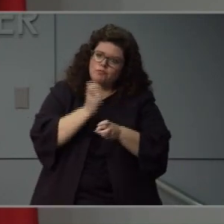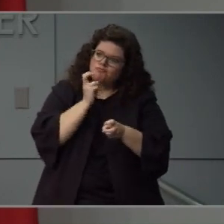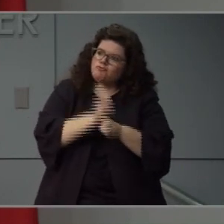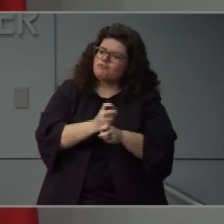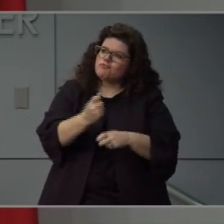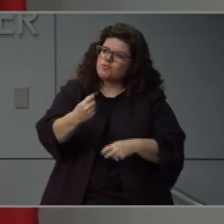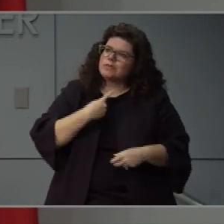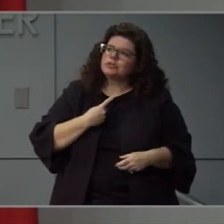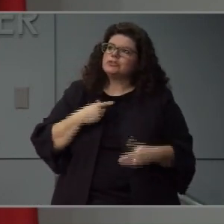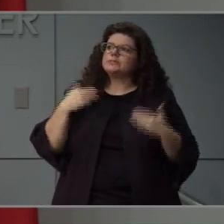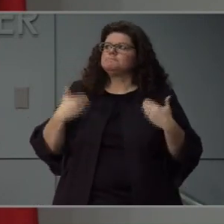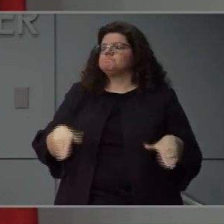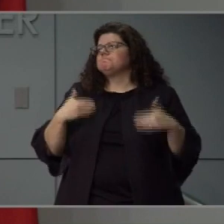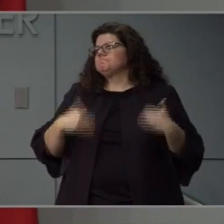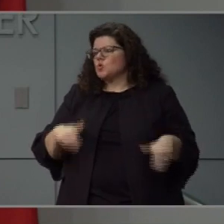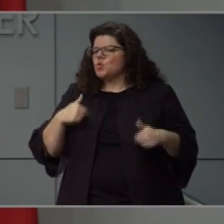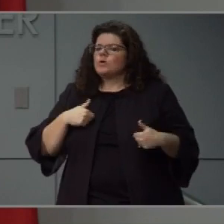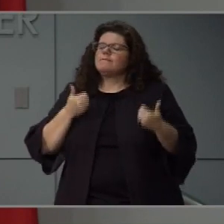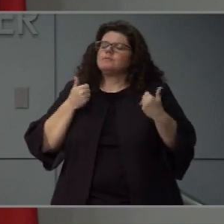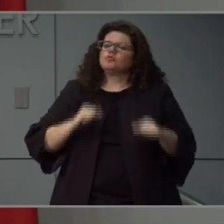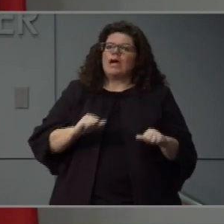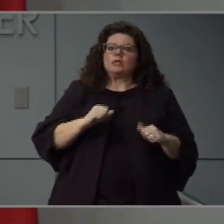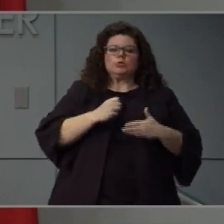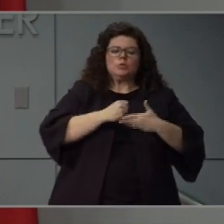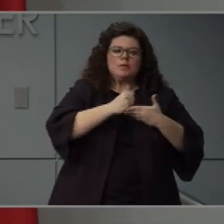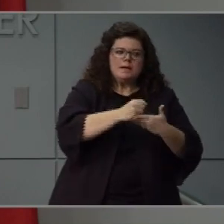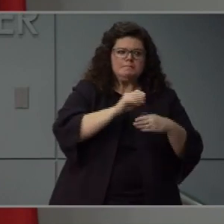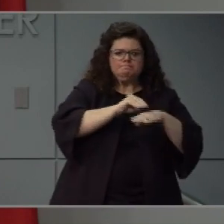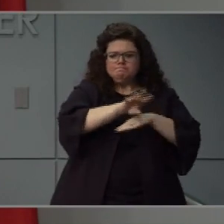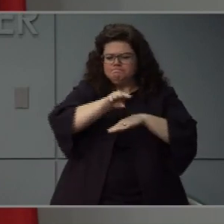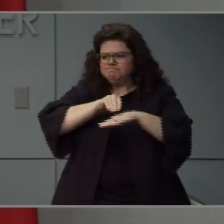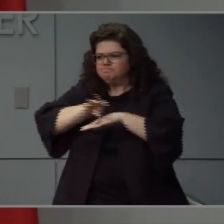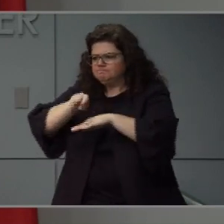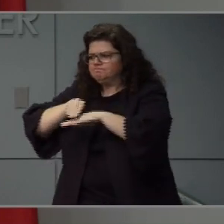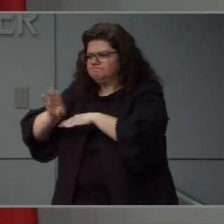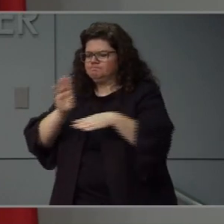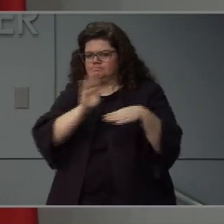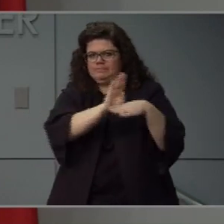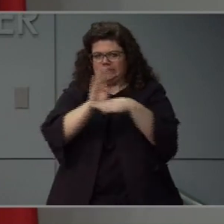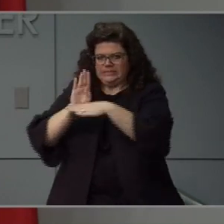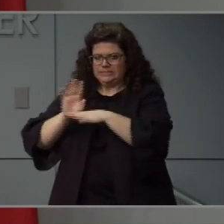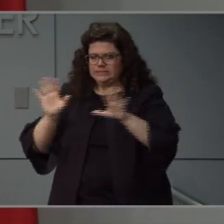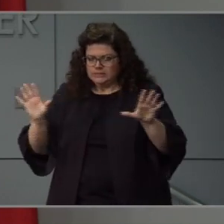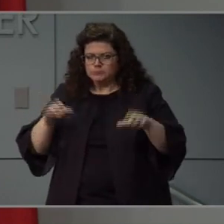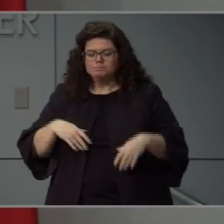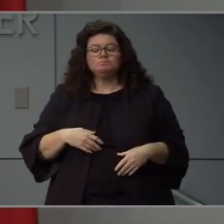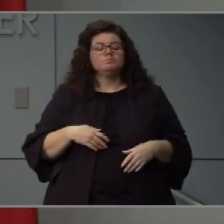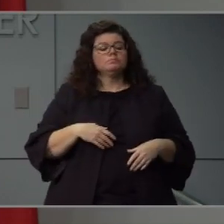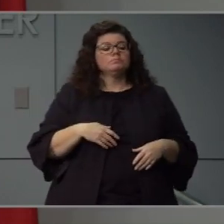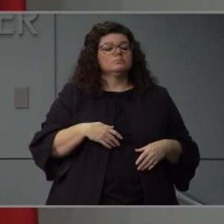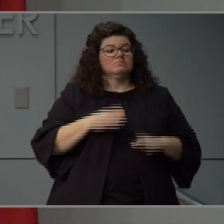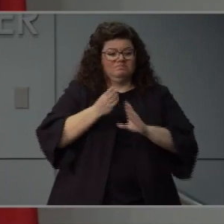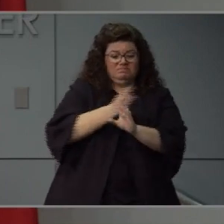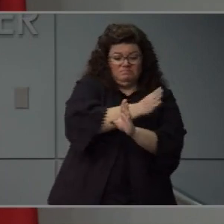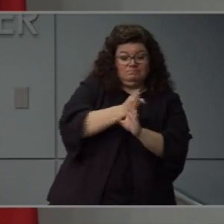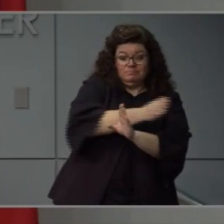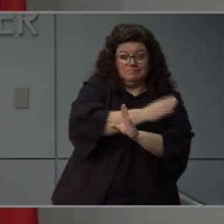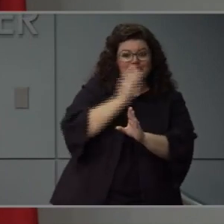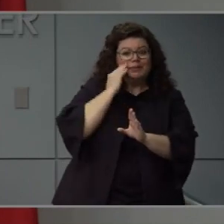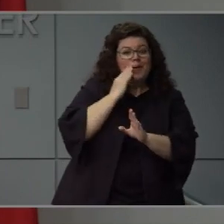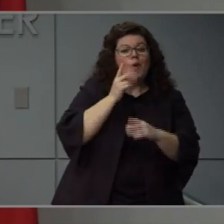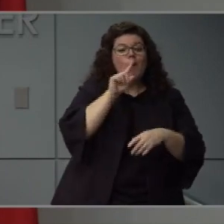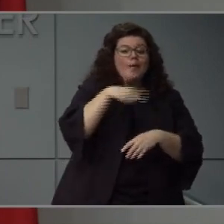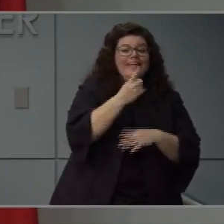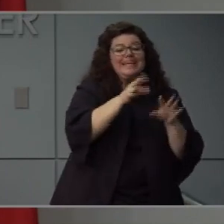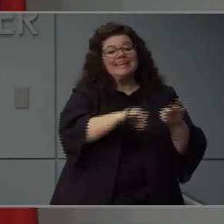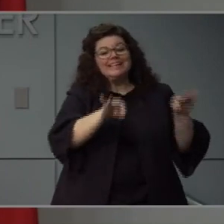with different kinds of businesses on. We already have essential workers who have to go to work regardless of